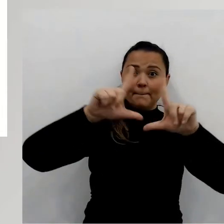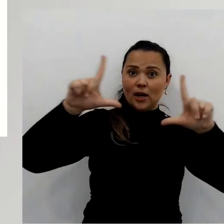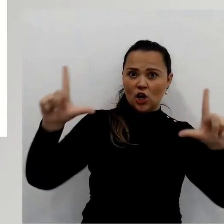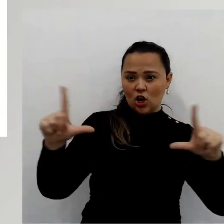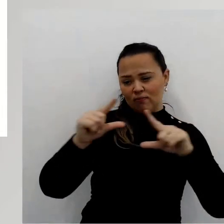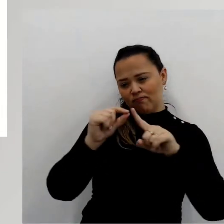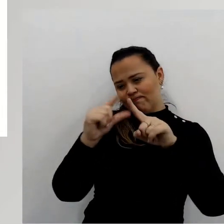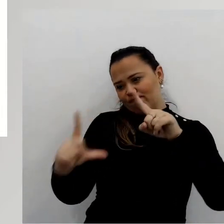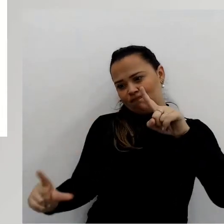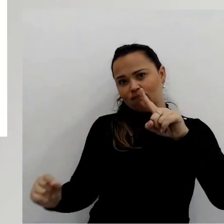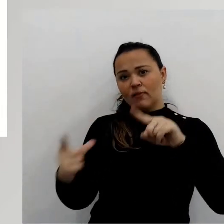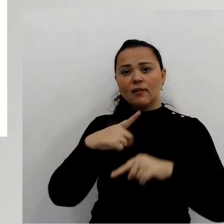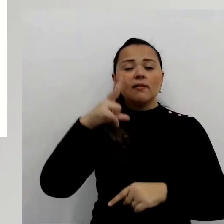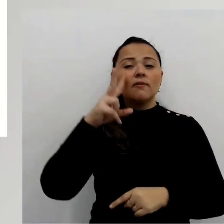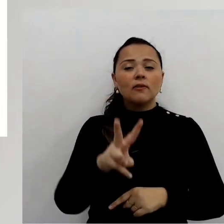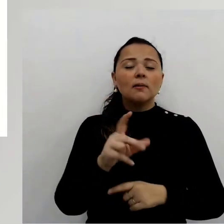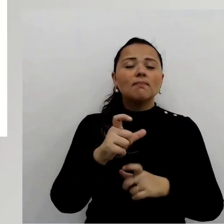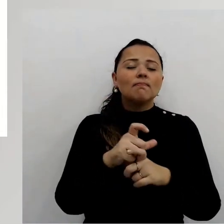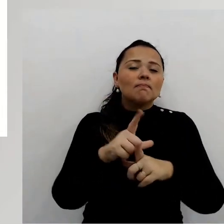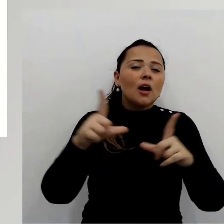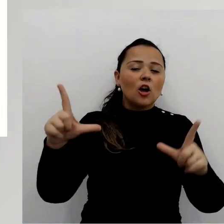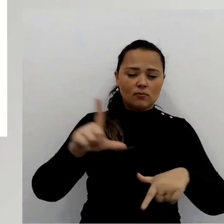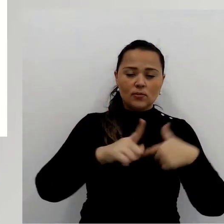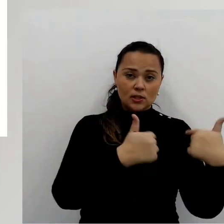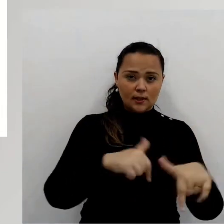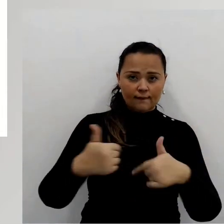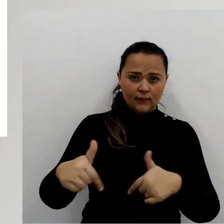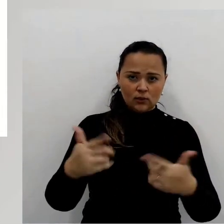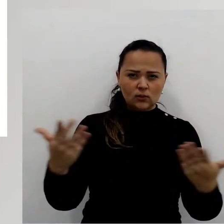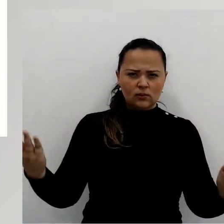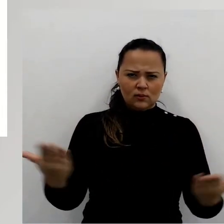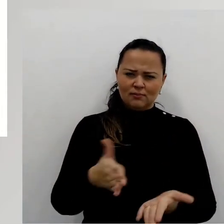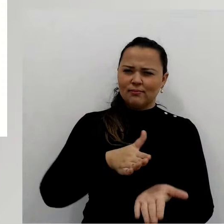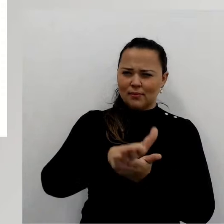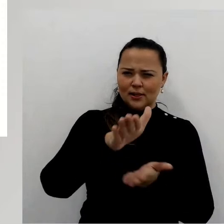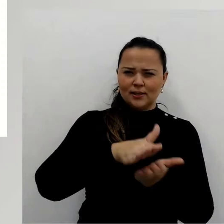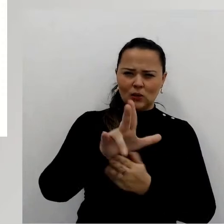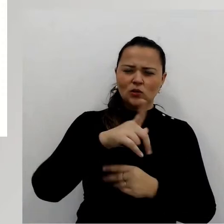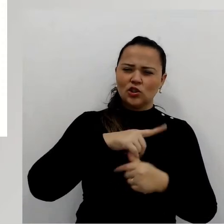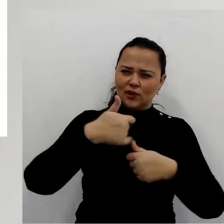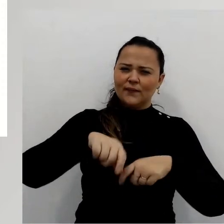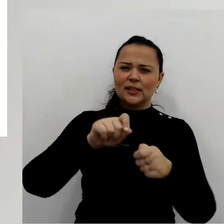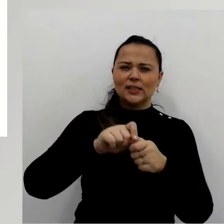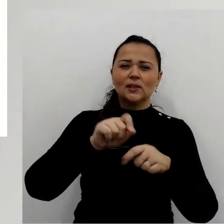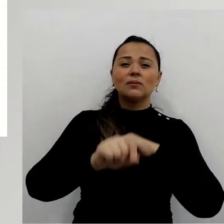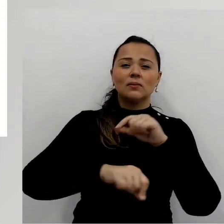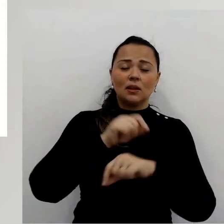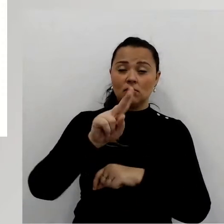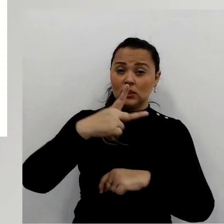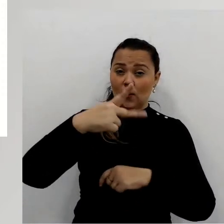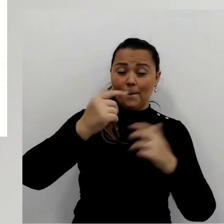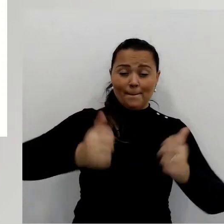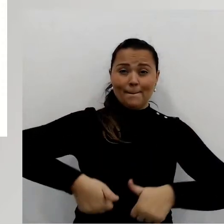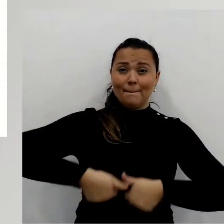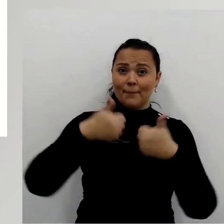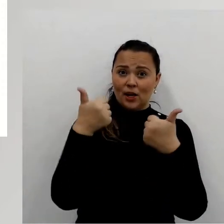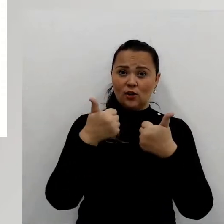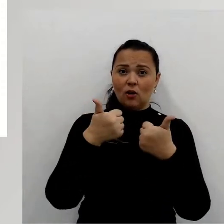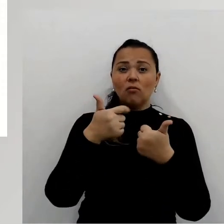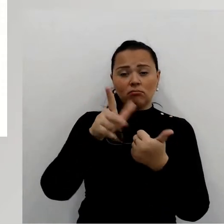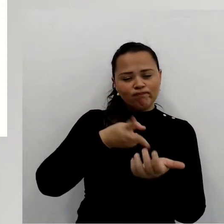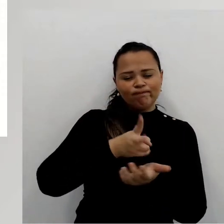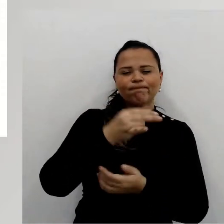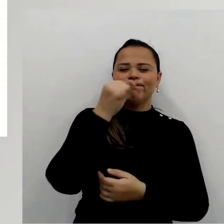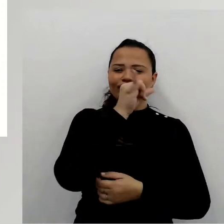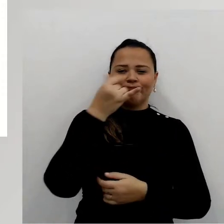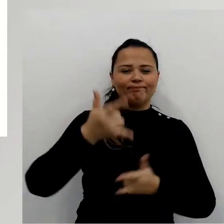at best doing islands of automation. They're automating little processes. That's like that 25%, the orange